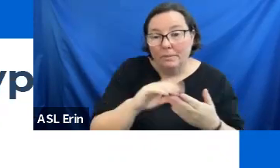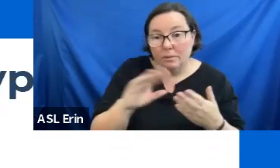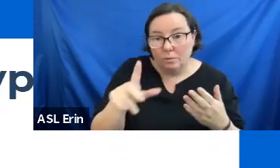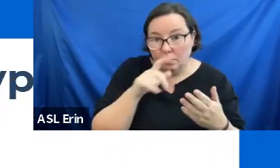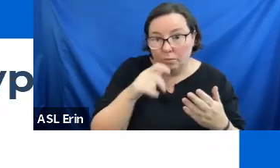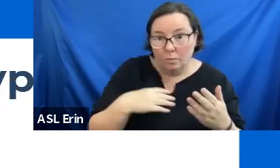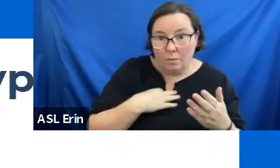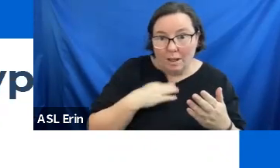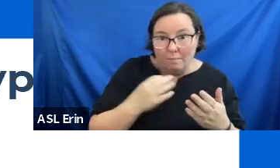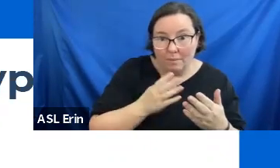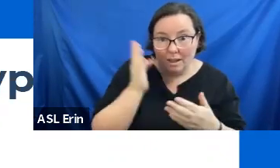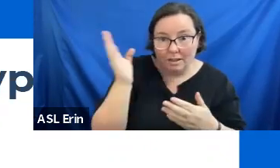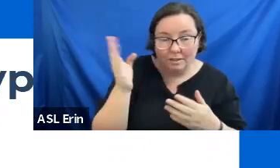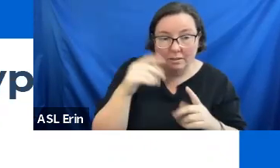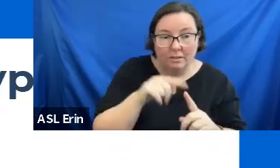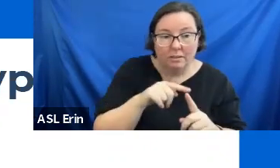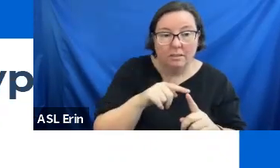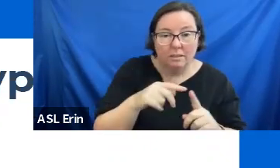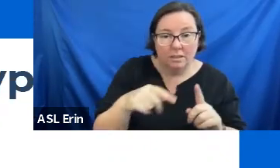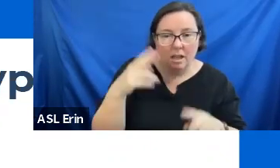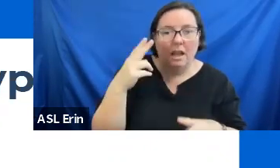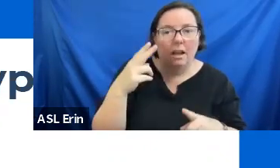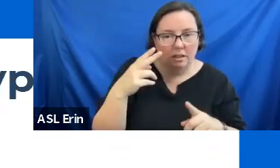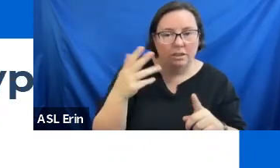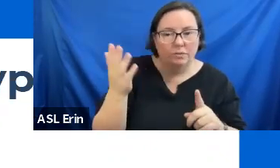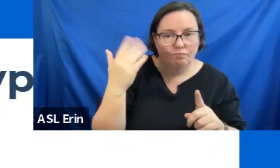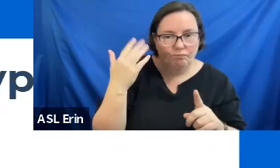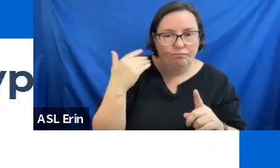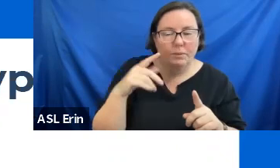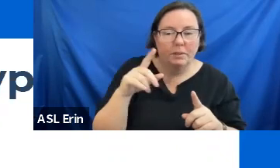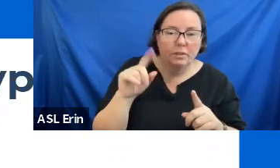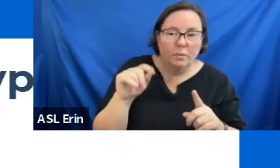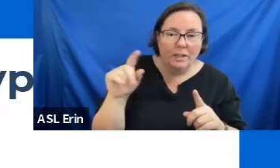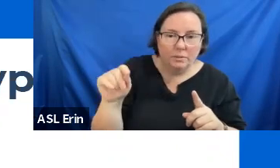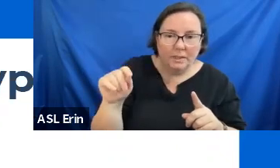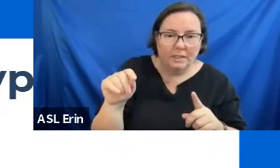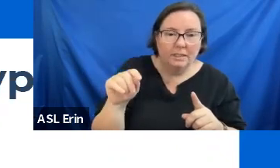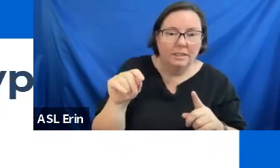applicants was higher for the 2020 and